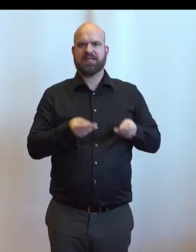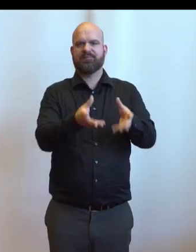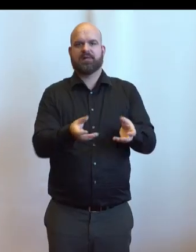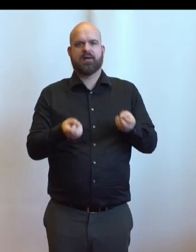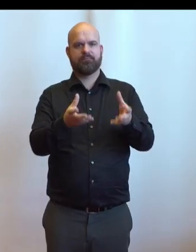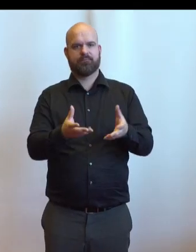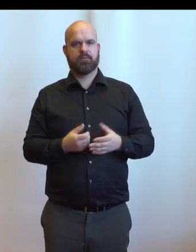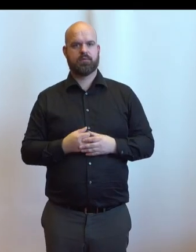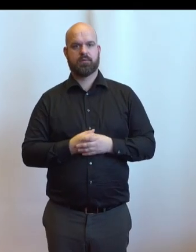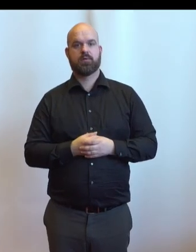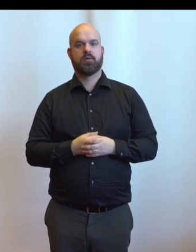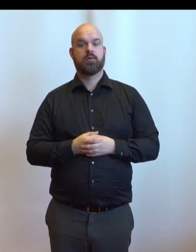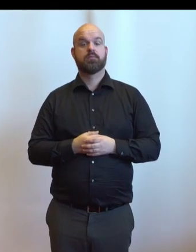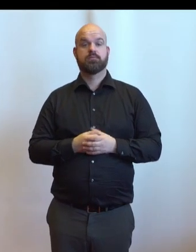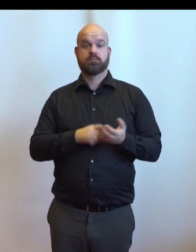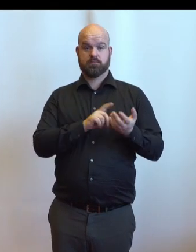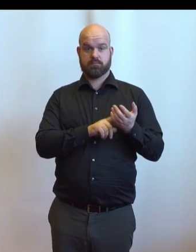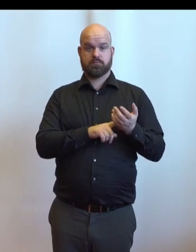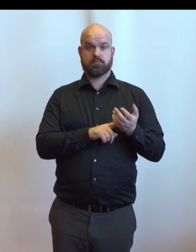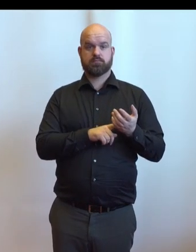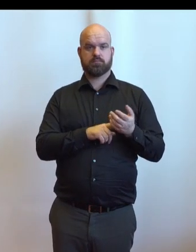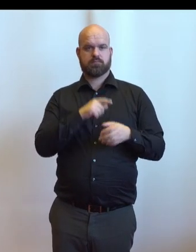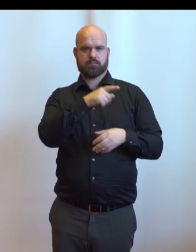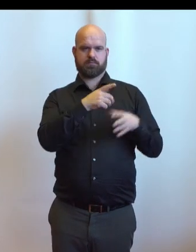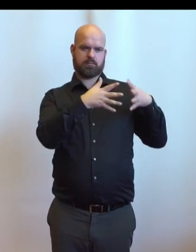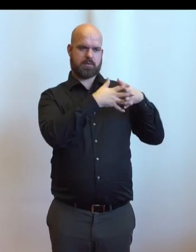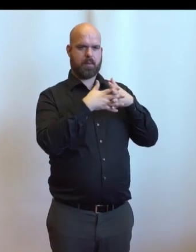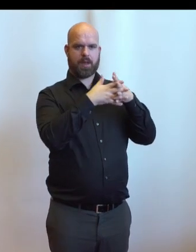in the US called JAN, standing for